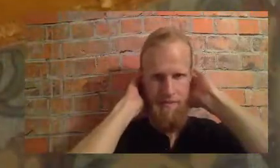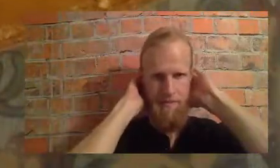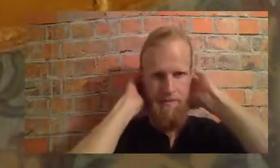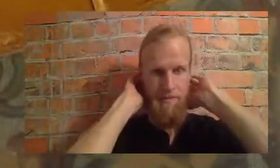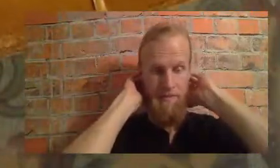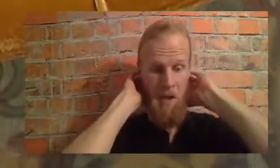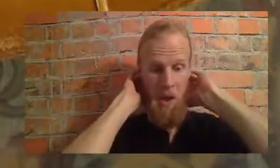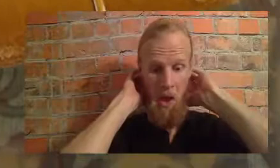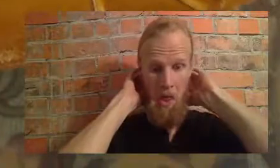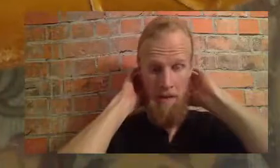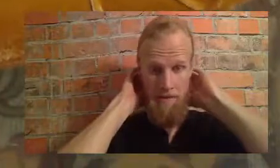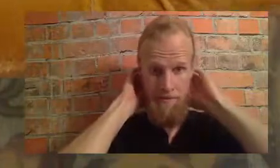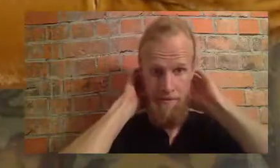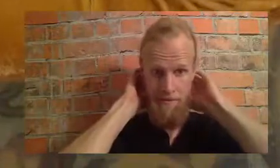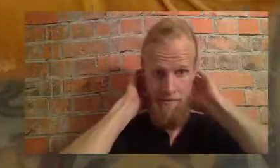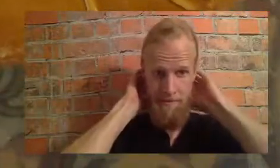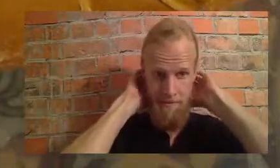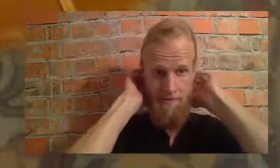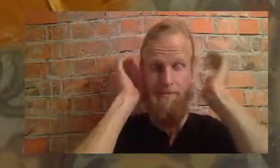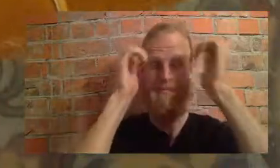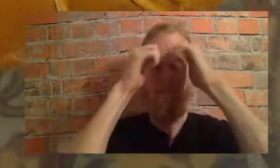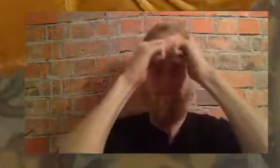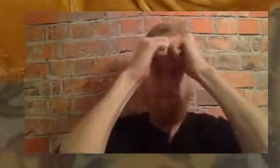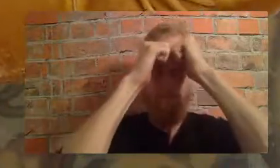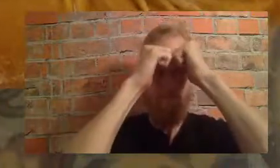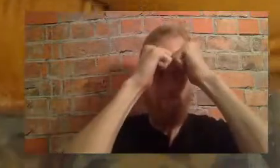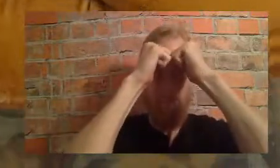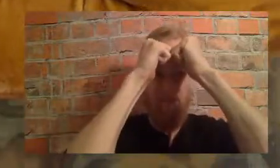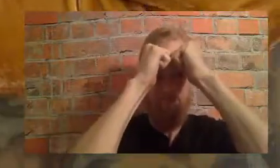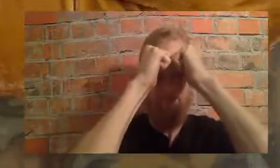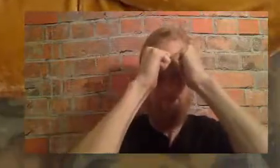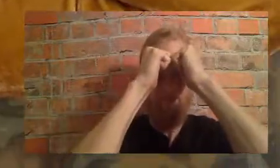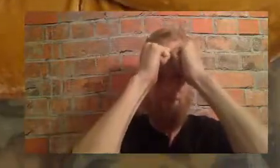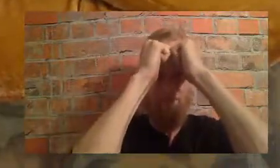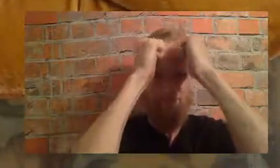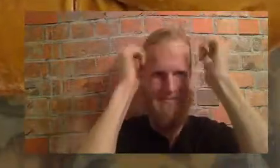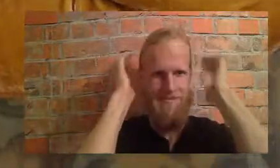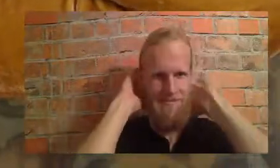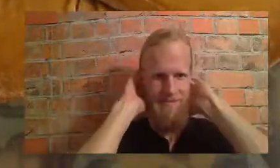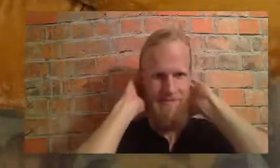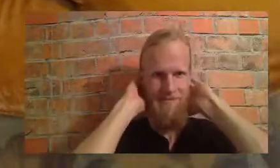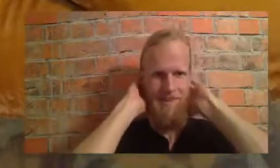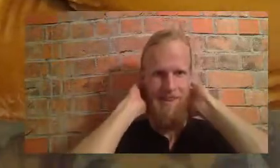be open-minded and willing to experiment.